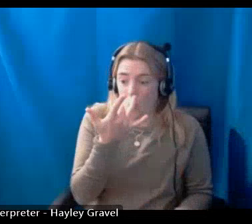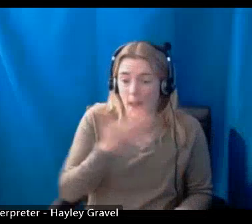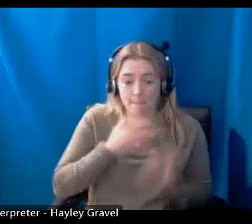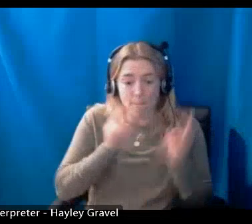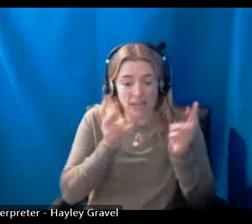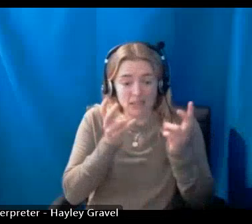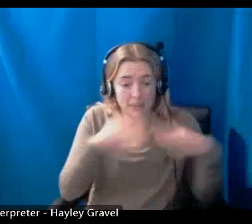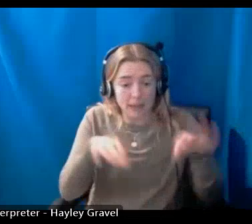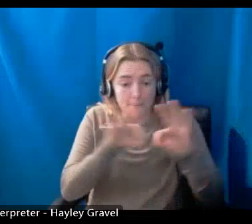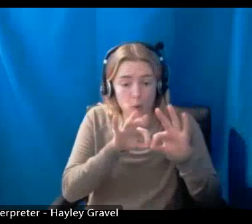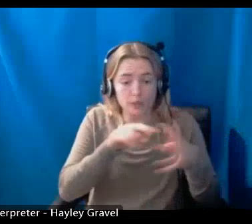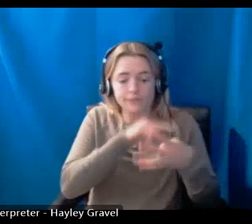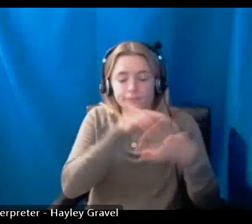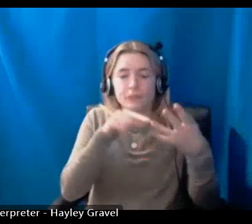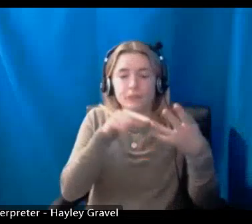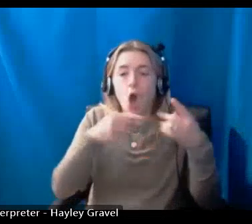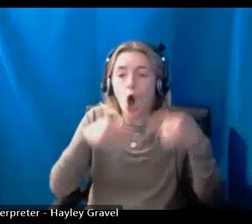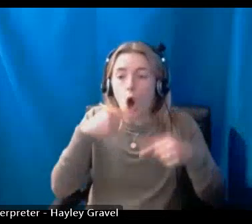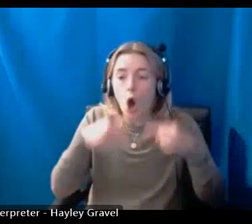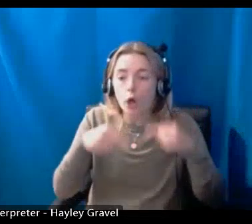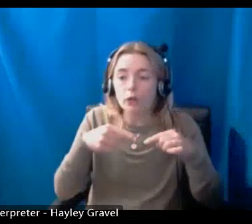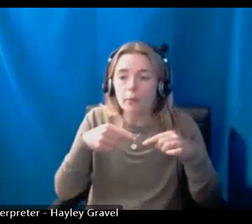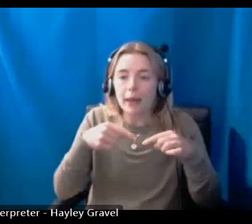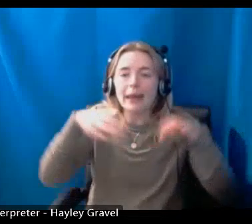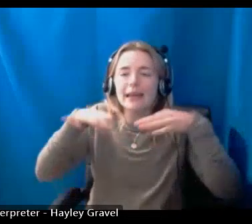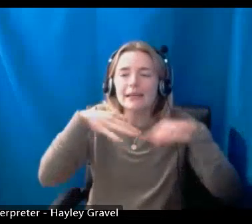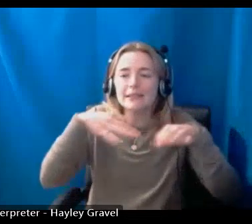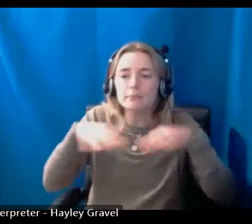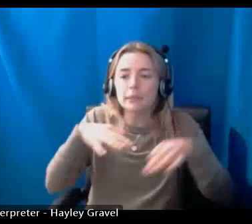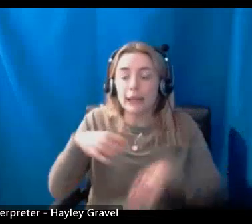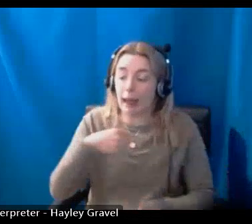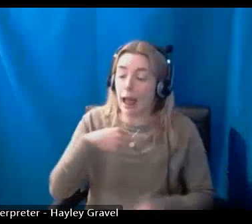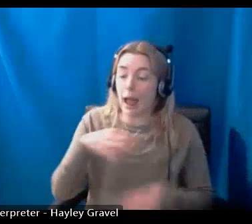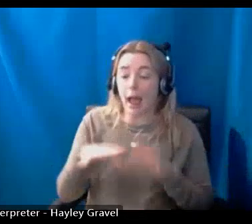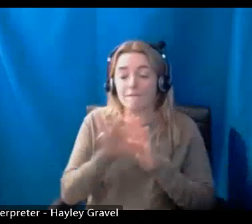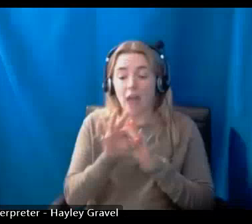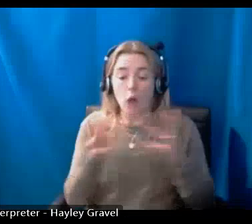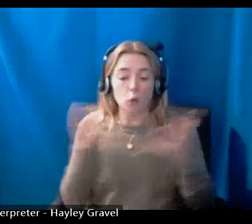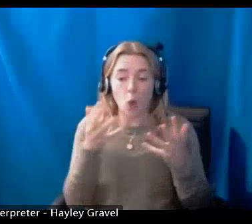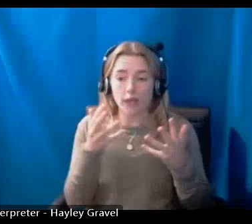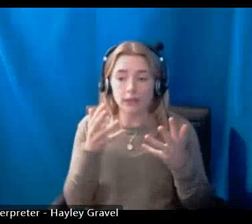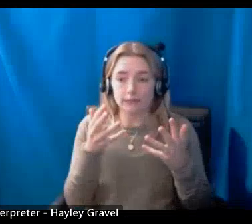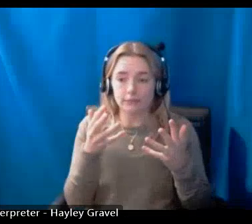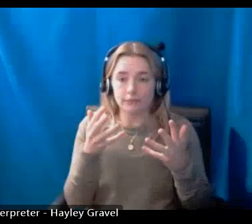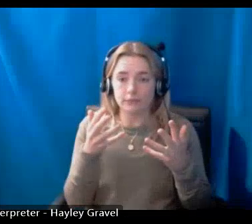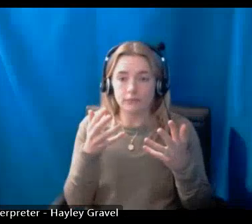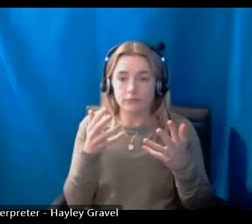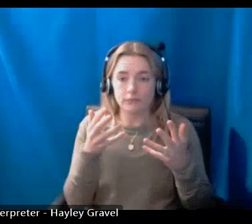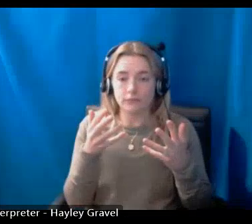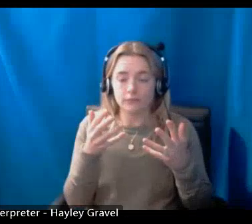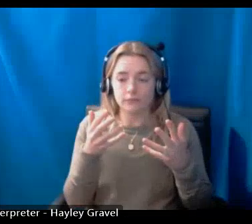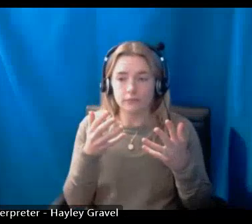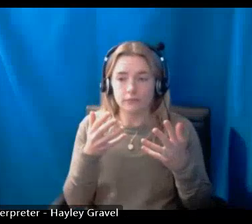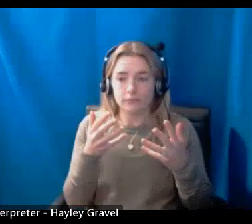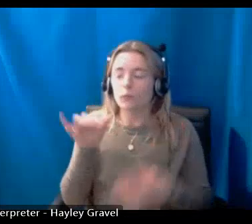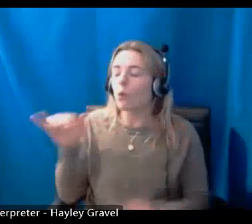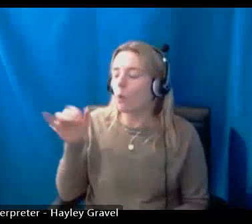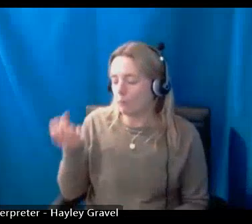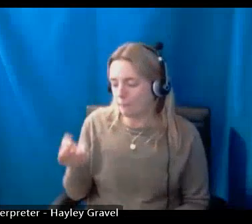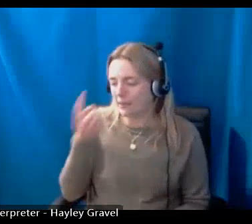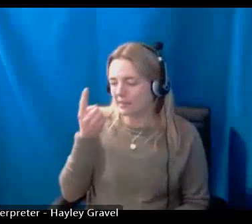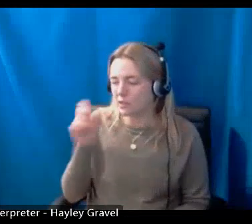clear explanation of what you found. Gotcha. That makes so much more sense. Okay. Yeah. Okay. Yes. Yeah.